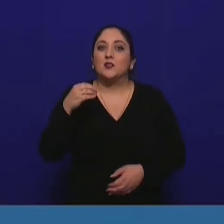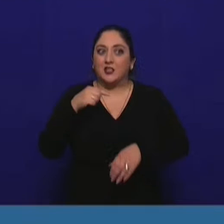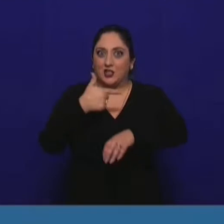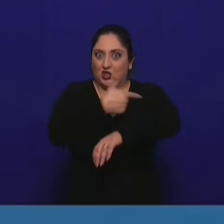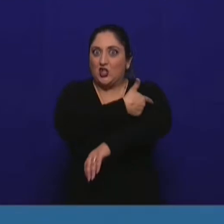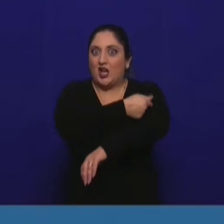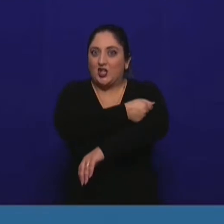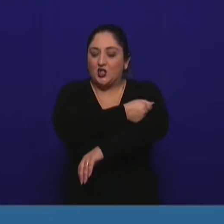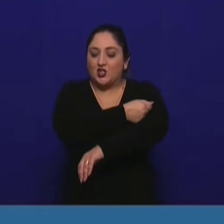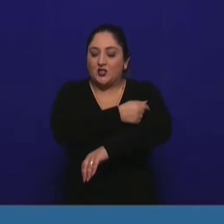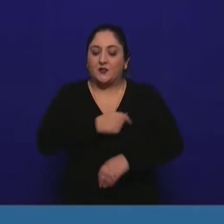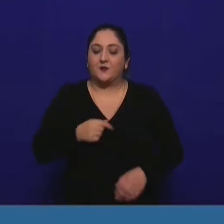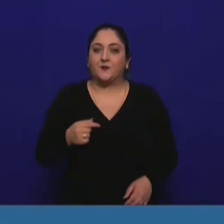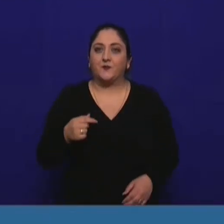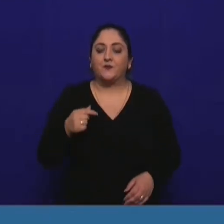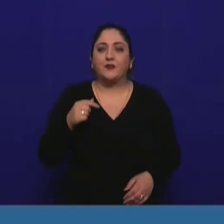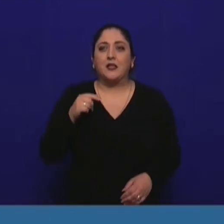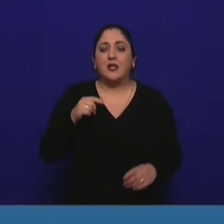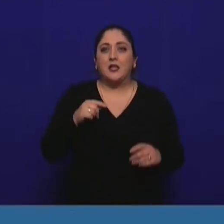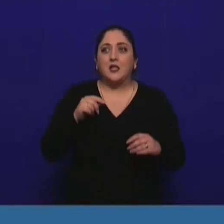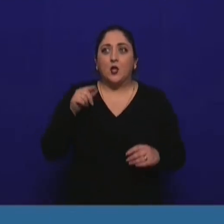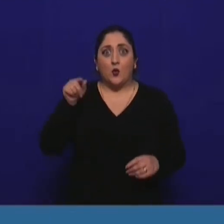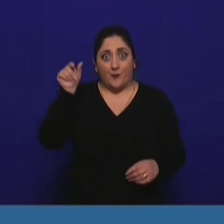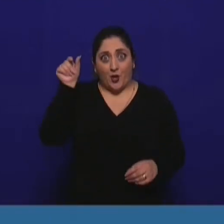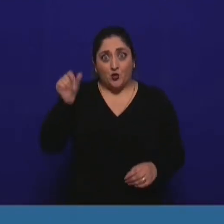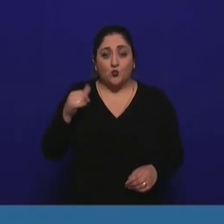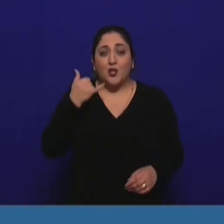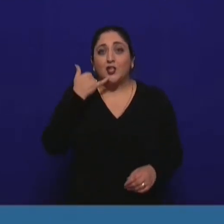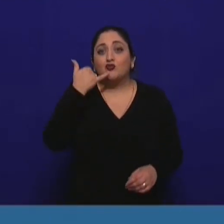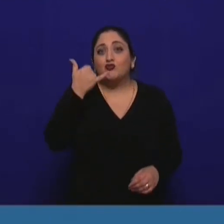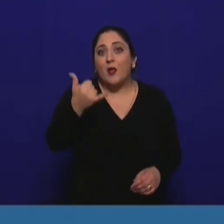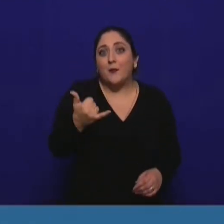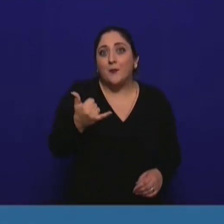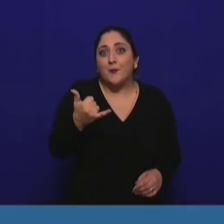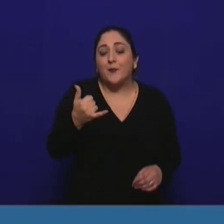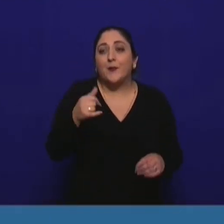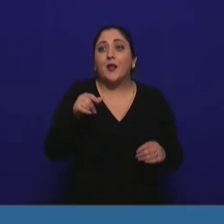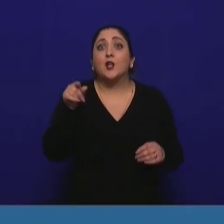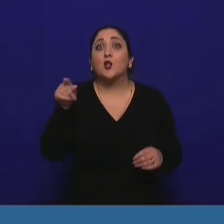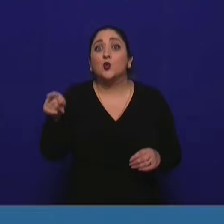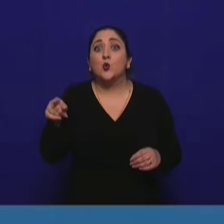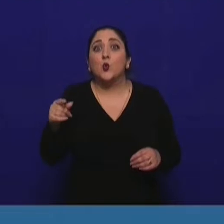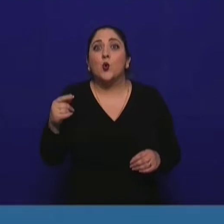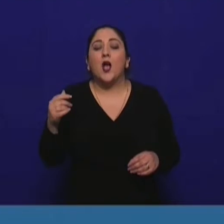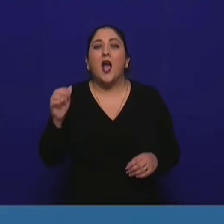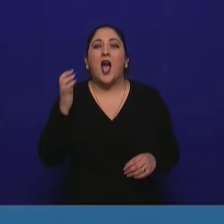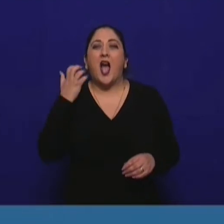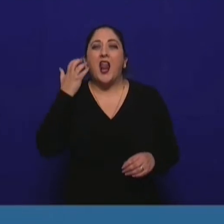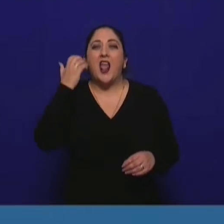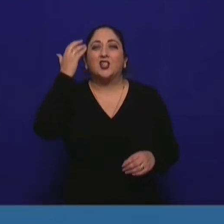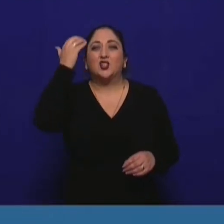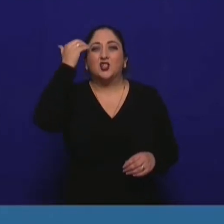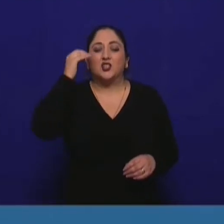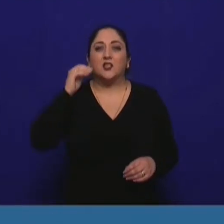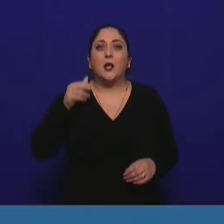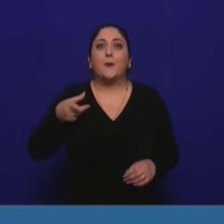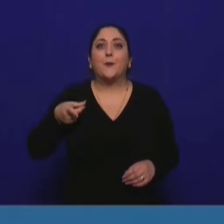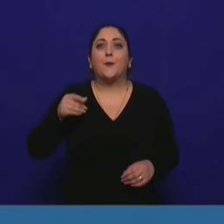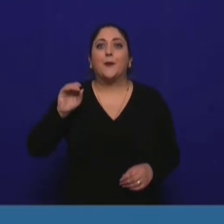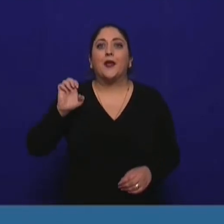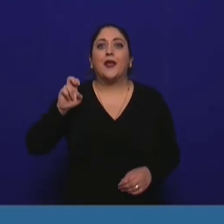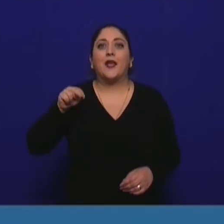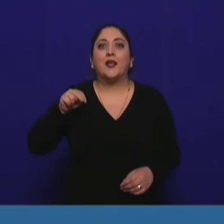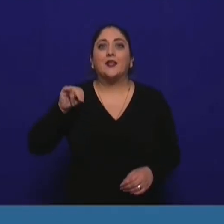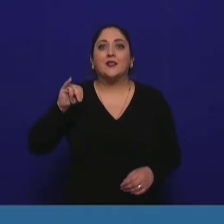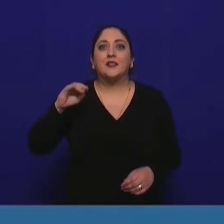rispettivi. ċempel il-helpline u għallilhom li huwa allerġiku għal penicillin u ma qalulu li minflok allura ħirċiv